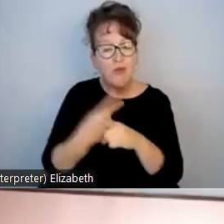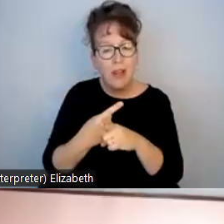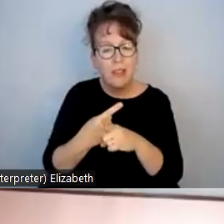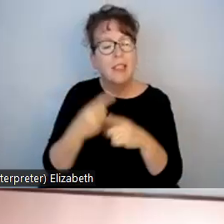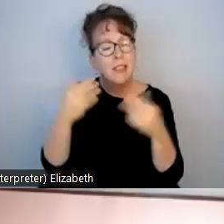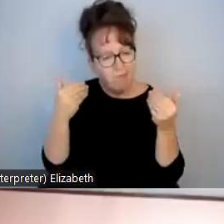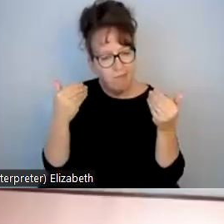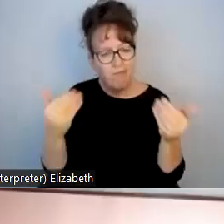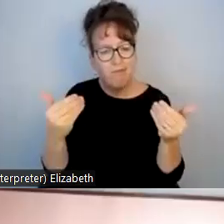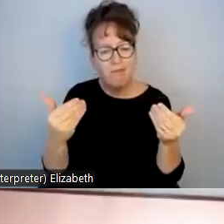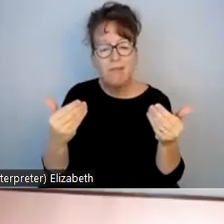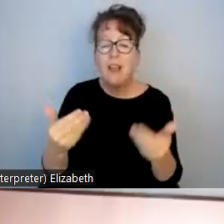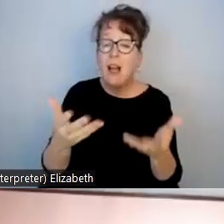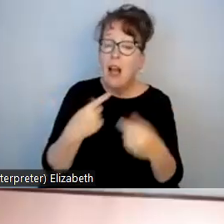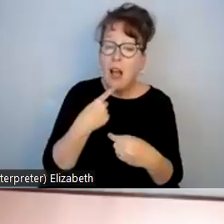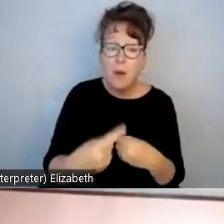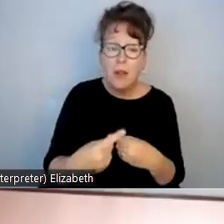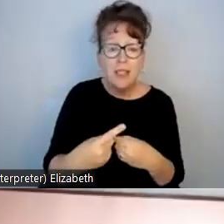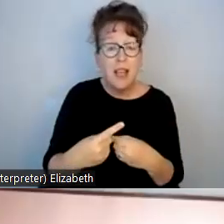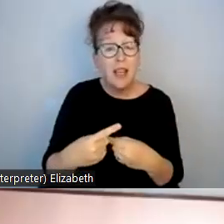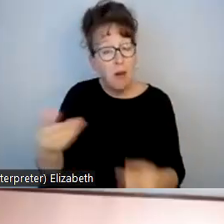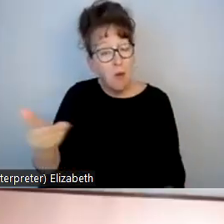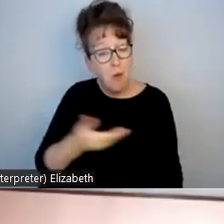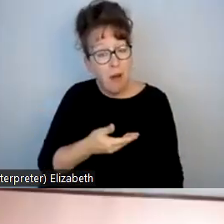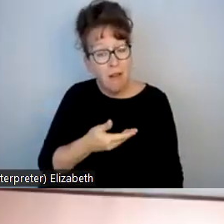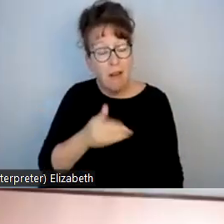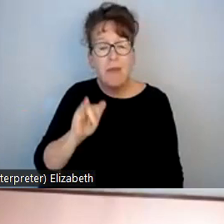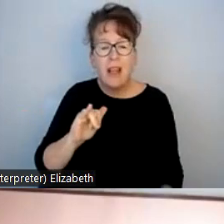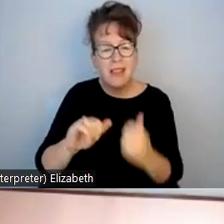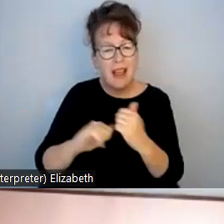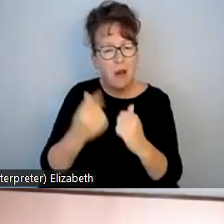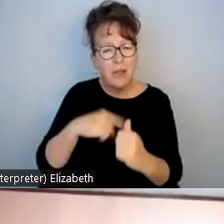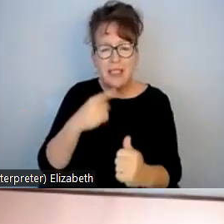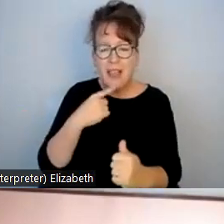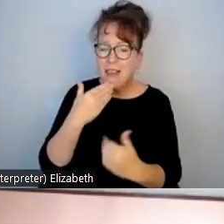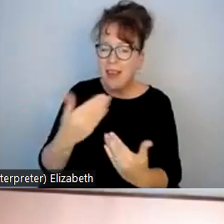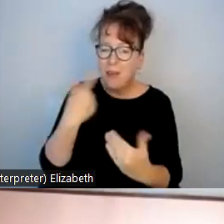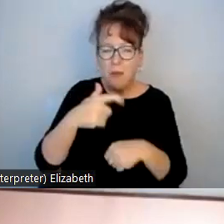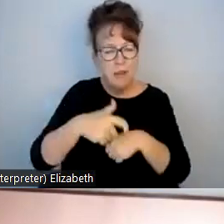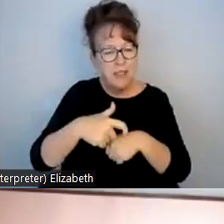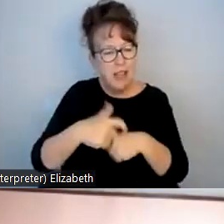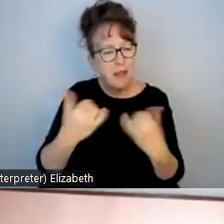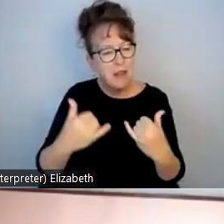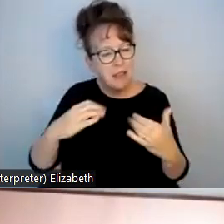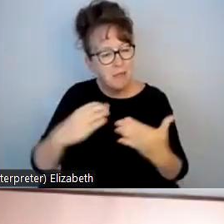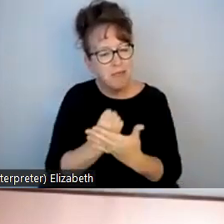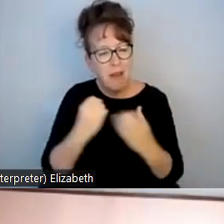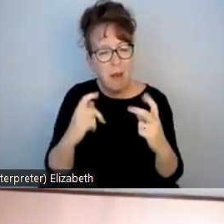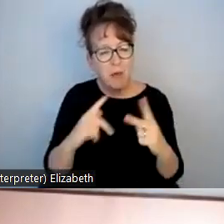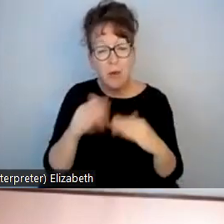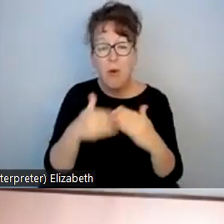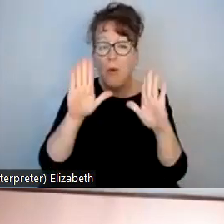way. I just want to say Katabaton Tamawish, which is a formal way of saying thank you for this time and this opportunity and all the great work that you are